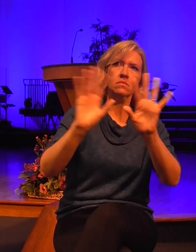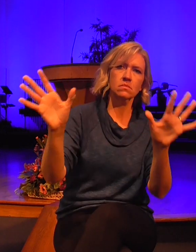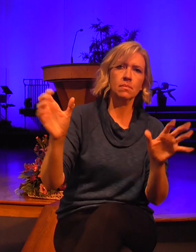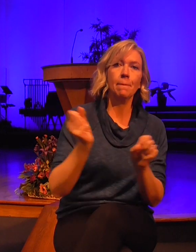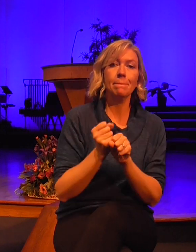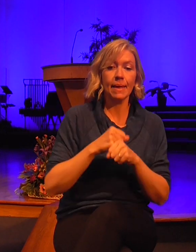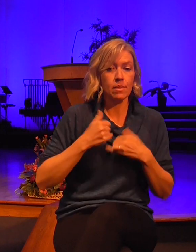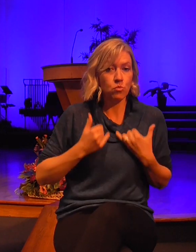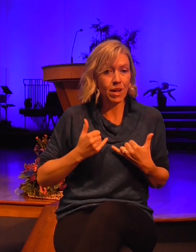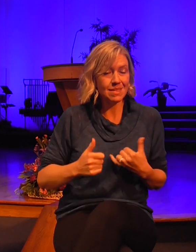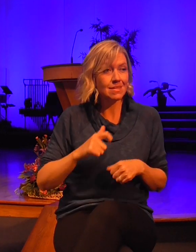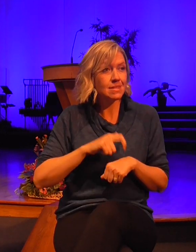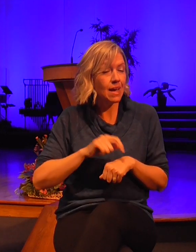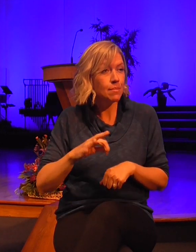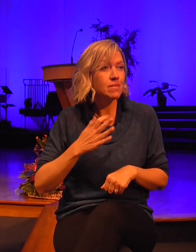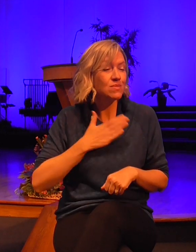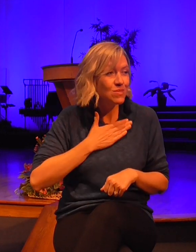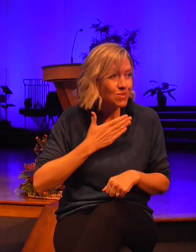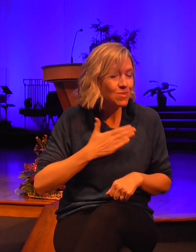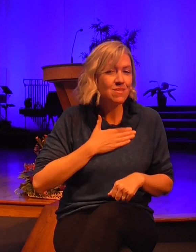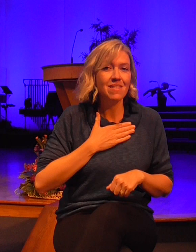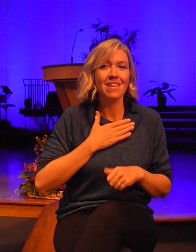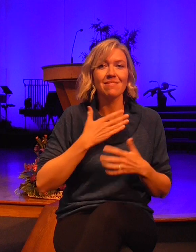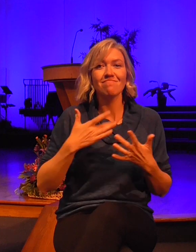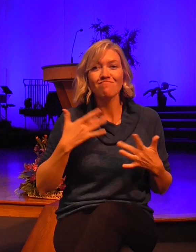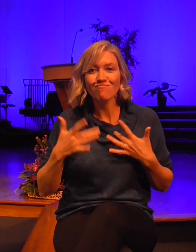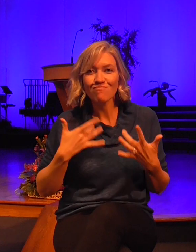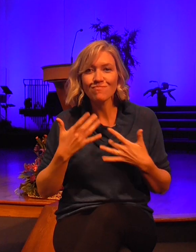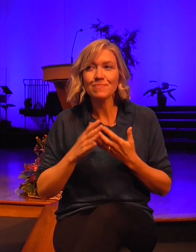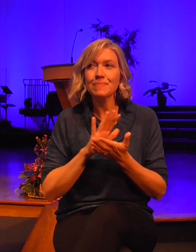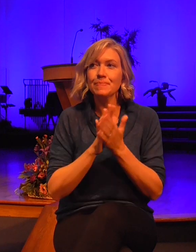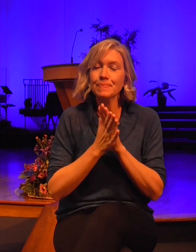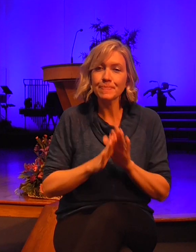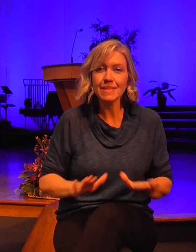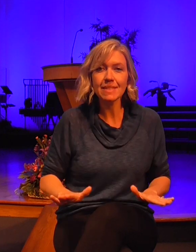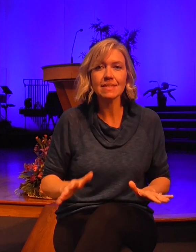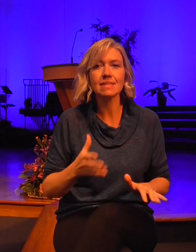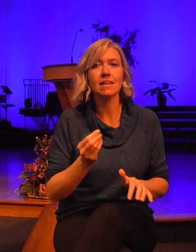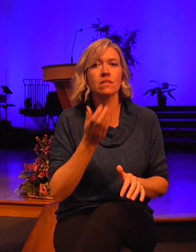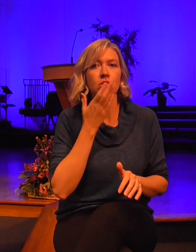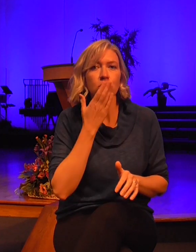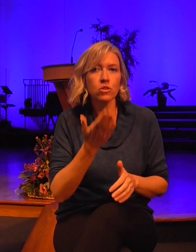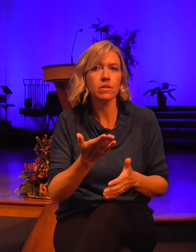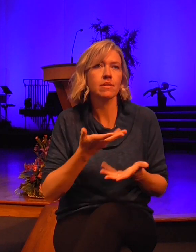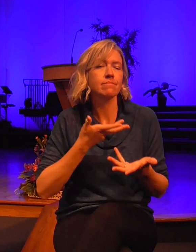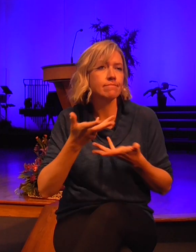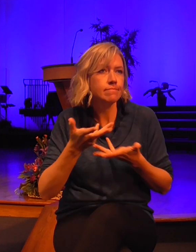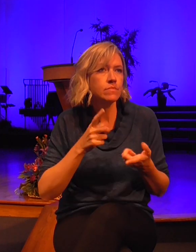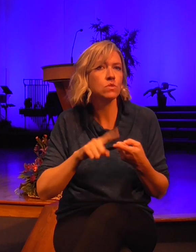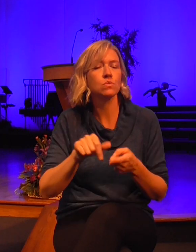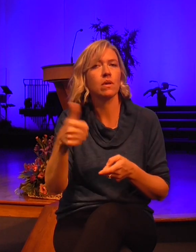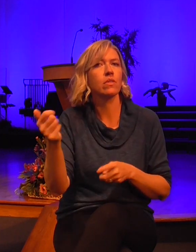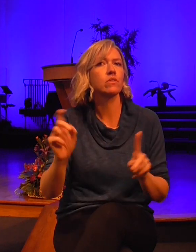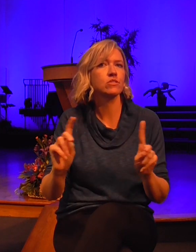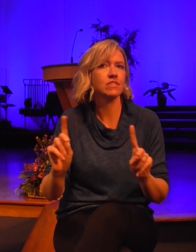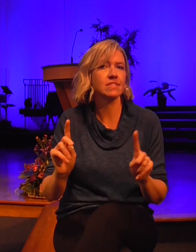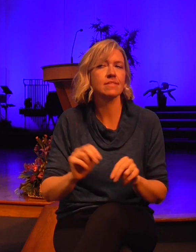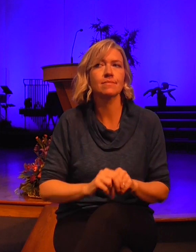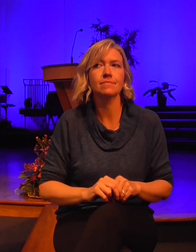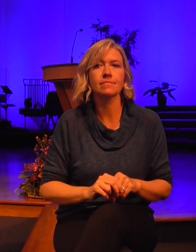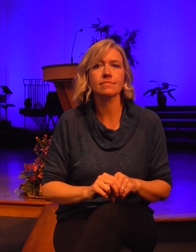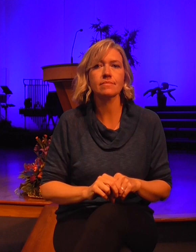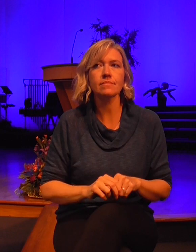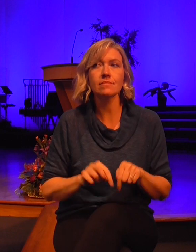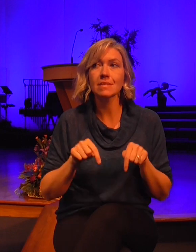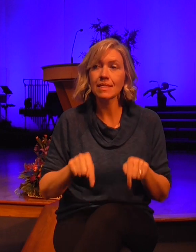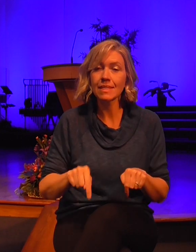a time of joy, of happiness, of peace, and of goodwill toward others. And being held in